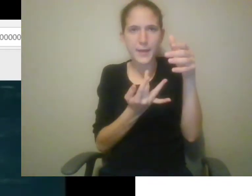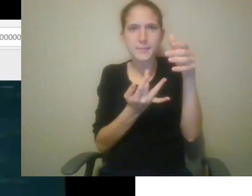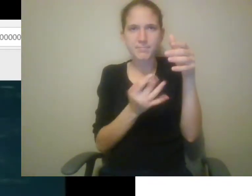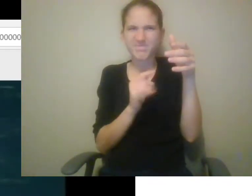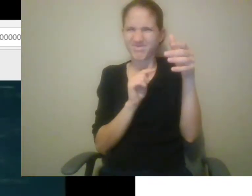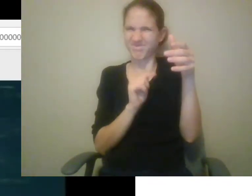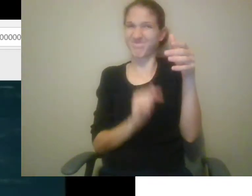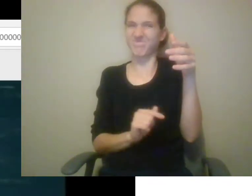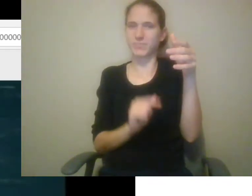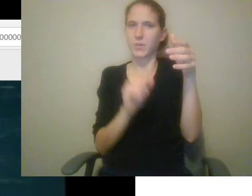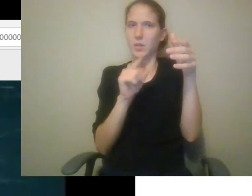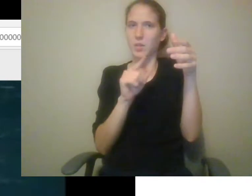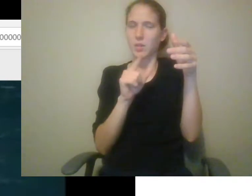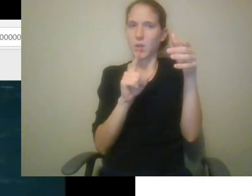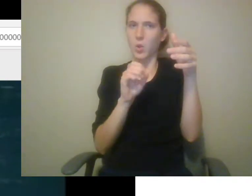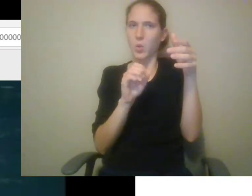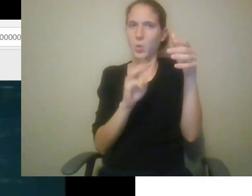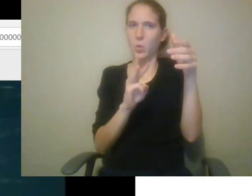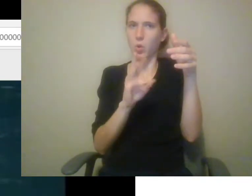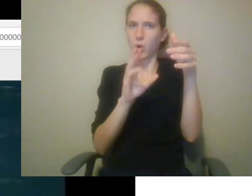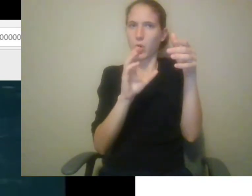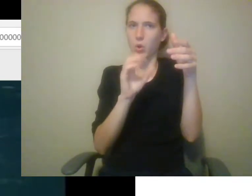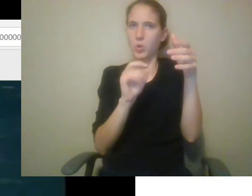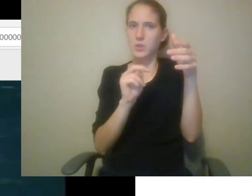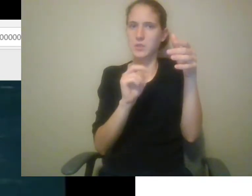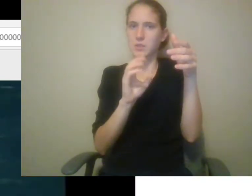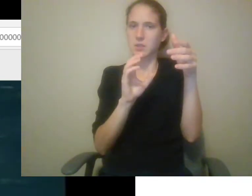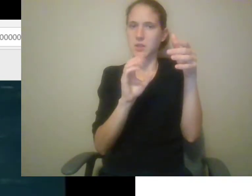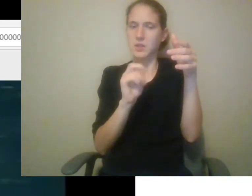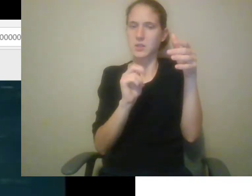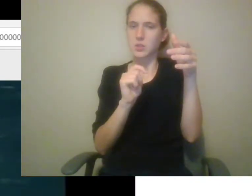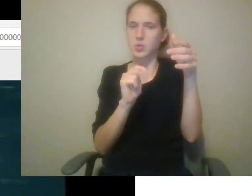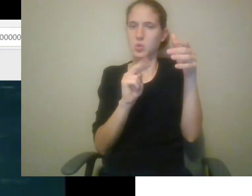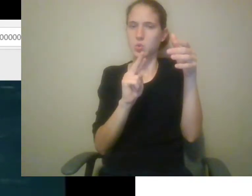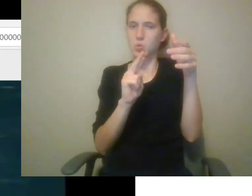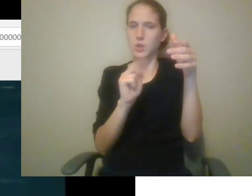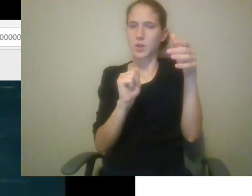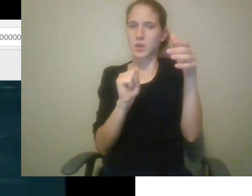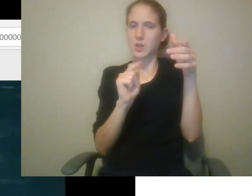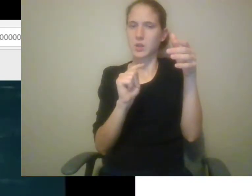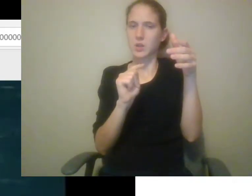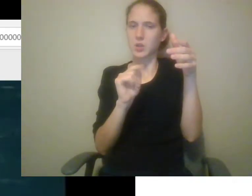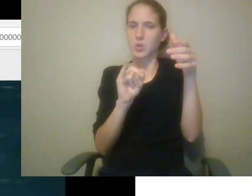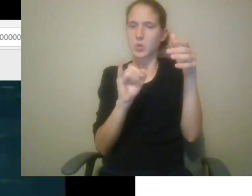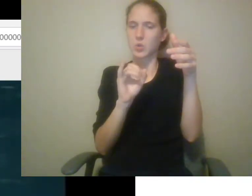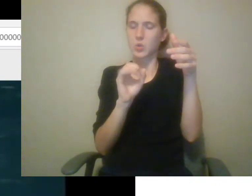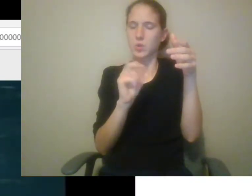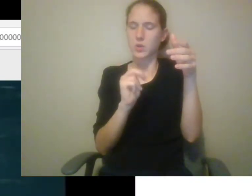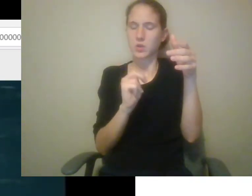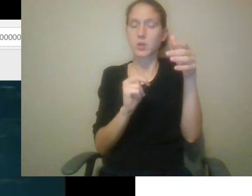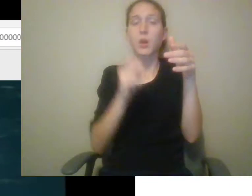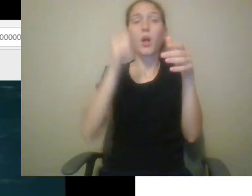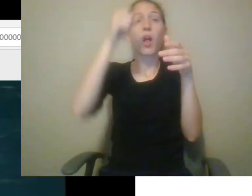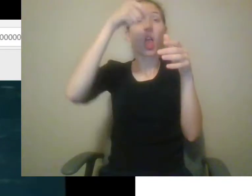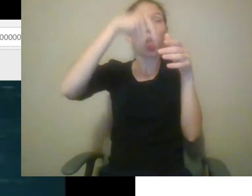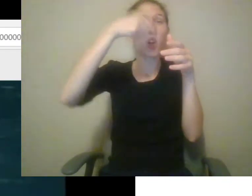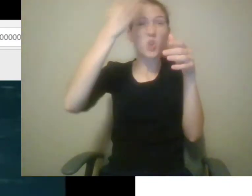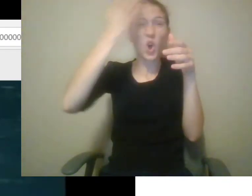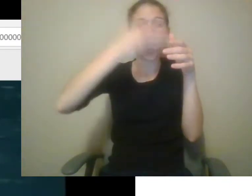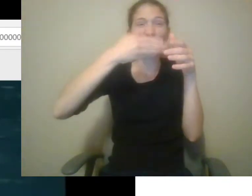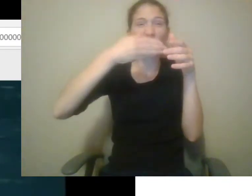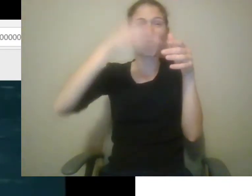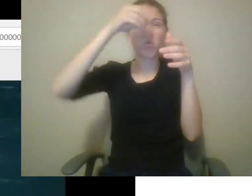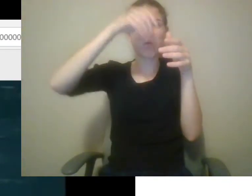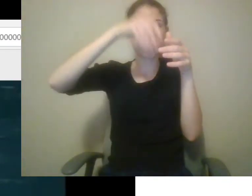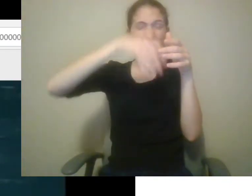of diffusion happening right now, right in front of you, because this color, right, which is concentrated in the